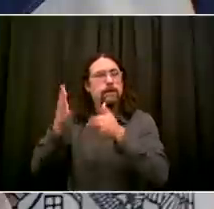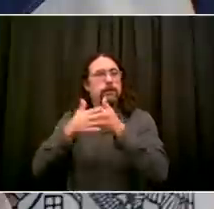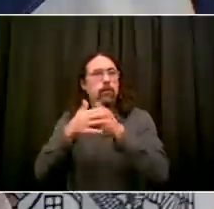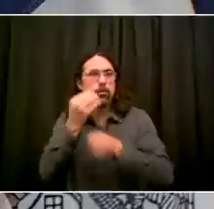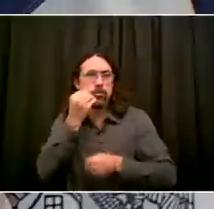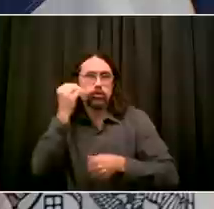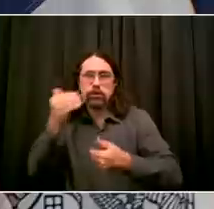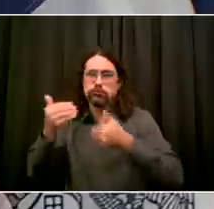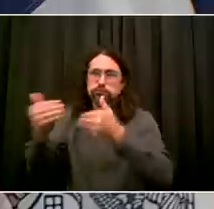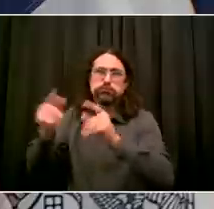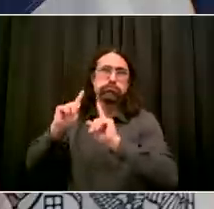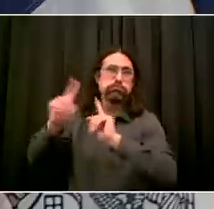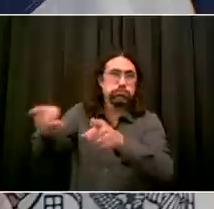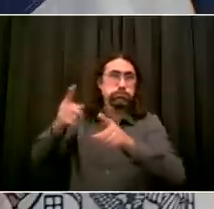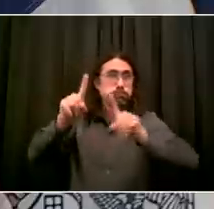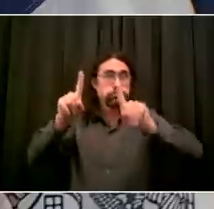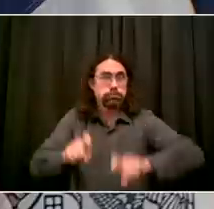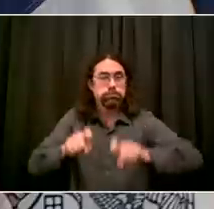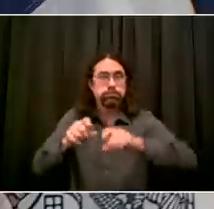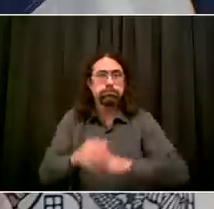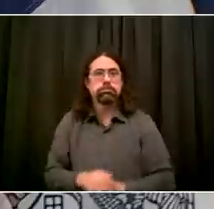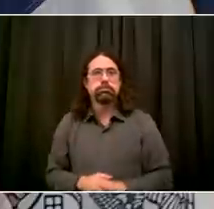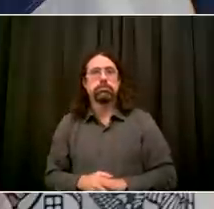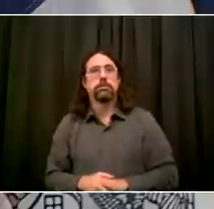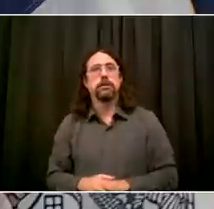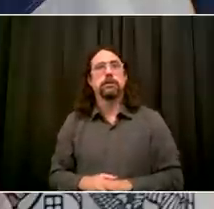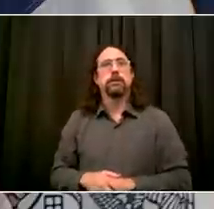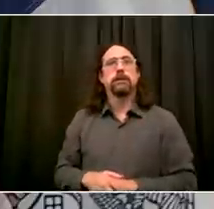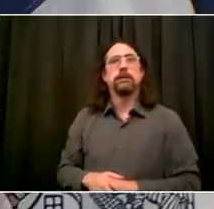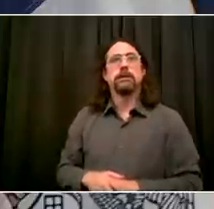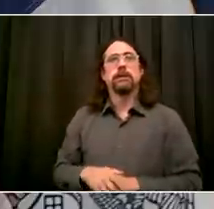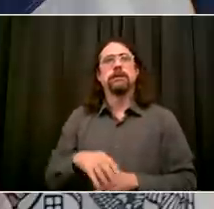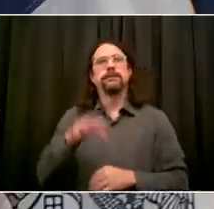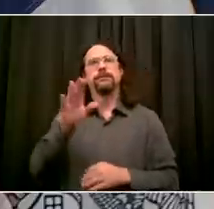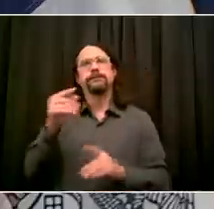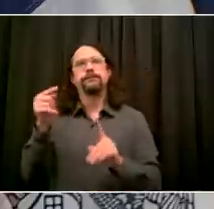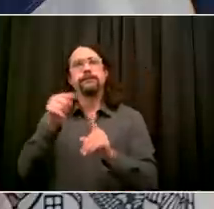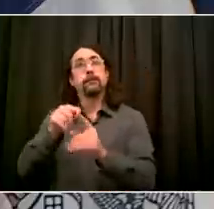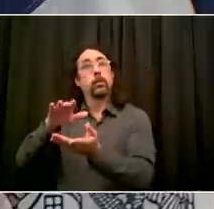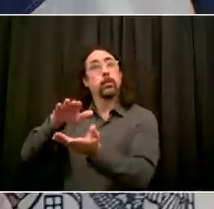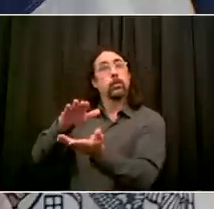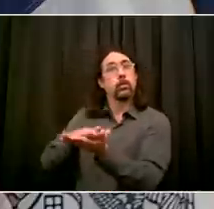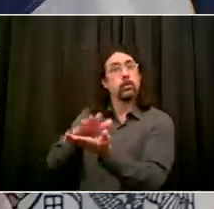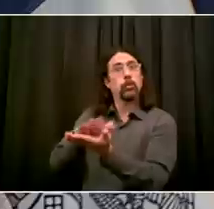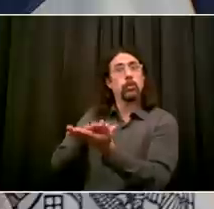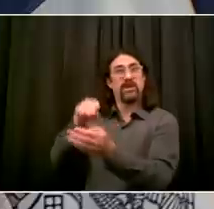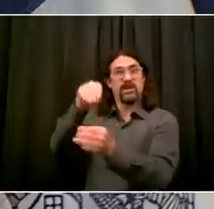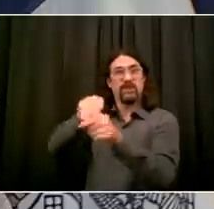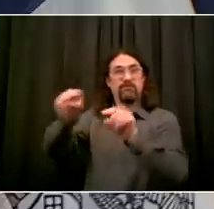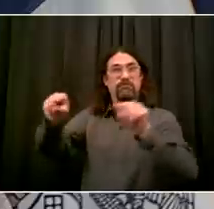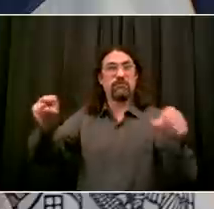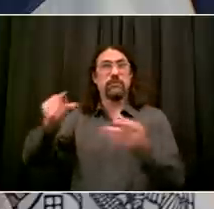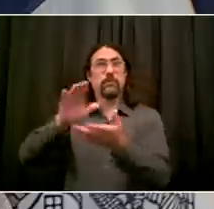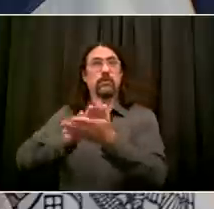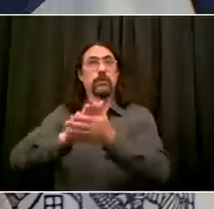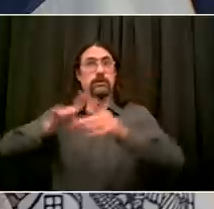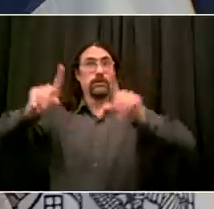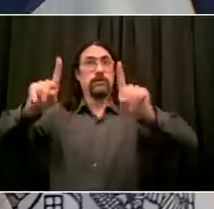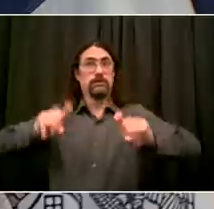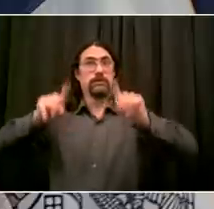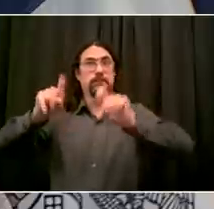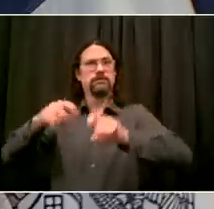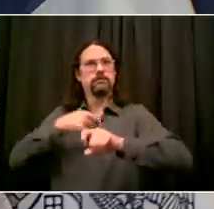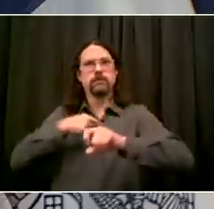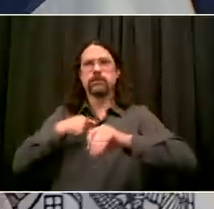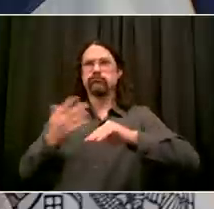schools. Starting later this week, we're going to be starting the systematic medical monitoring of schools all over the city. We'll be doing that for